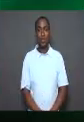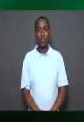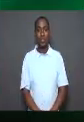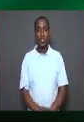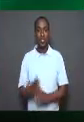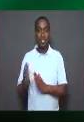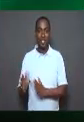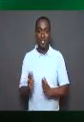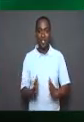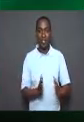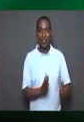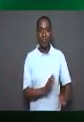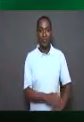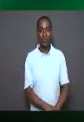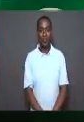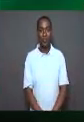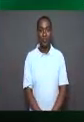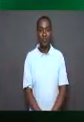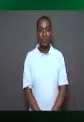Students, let's get ready.